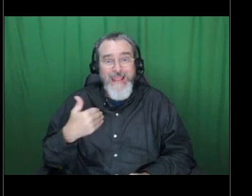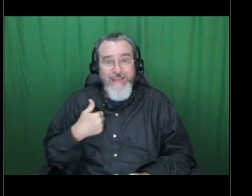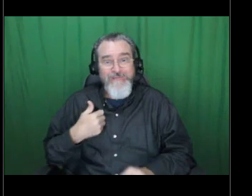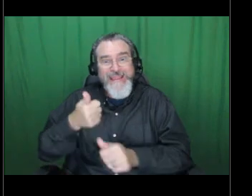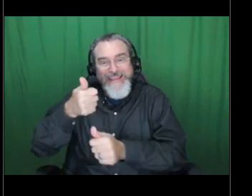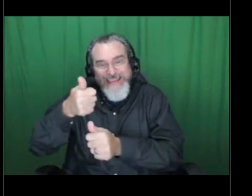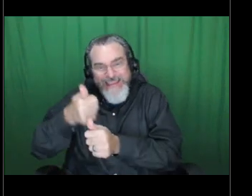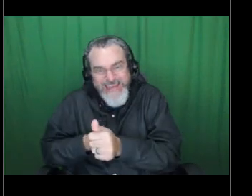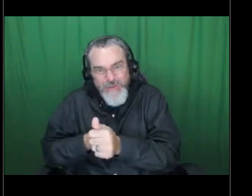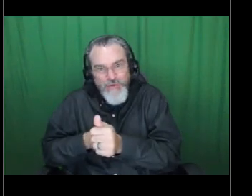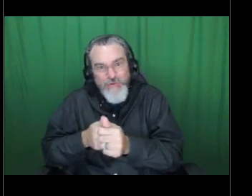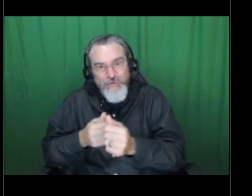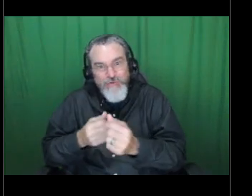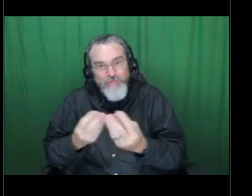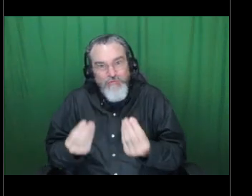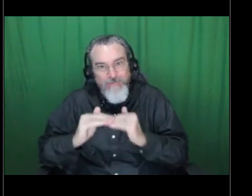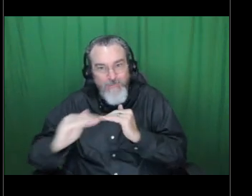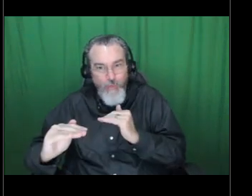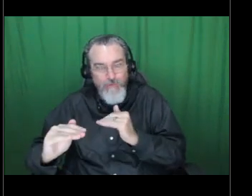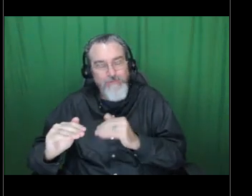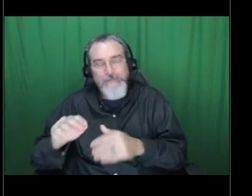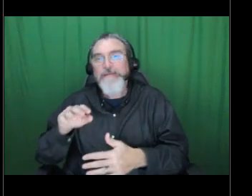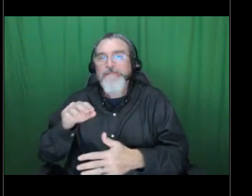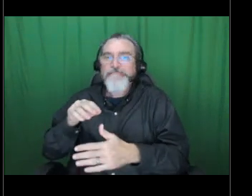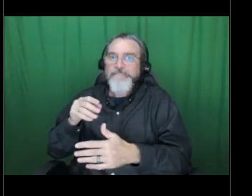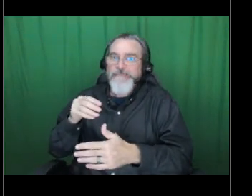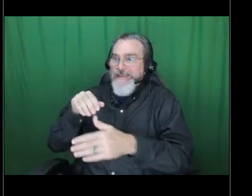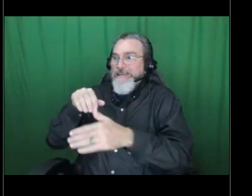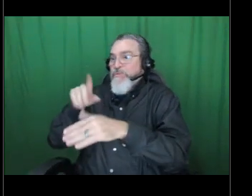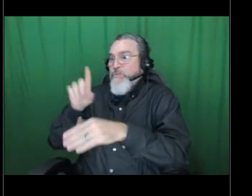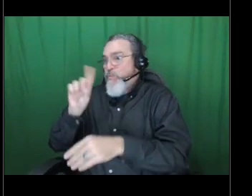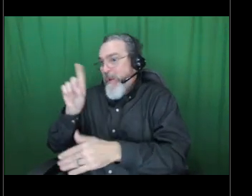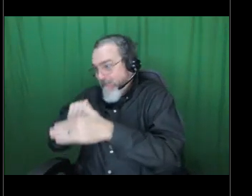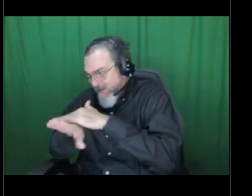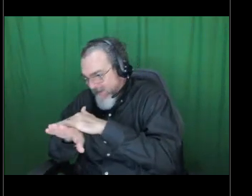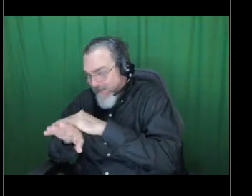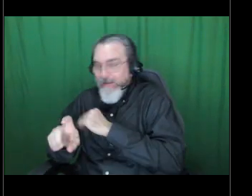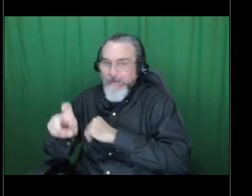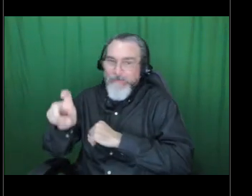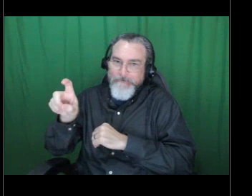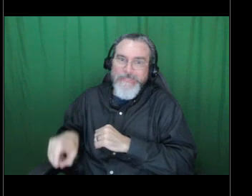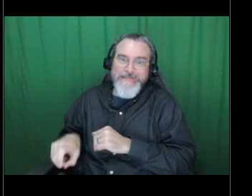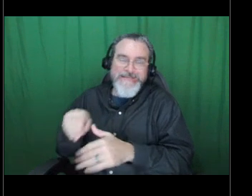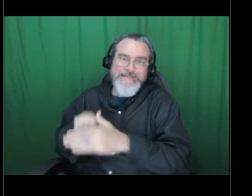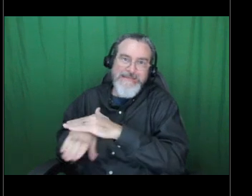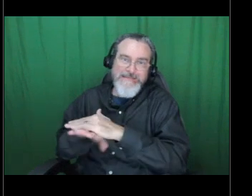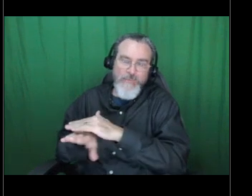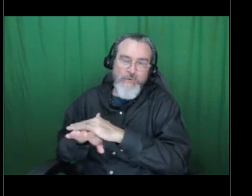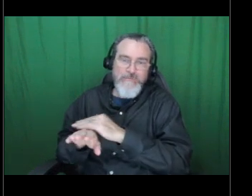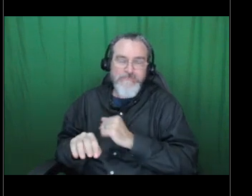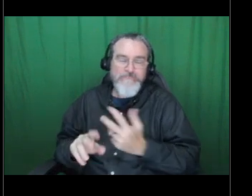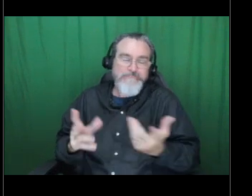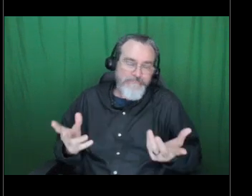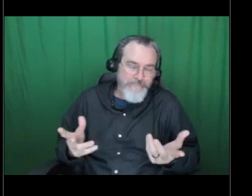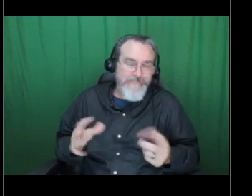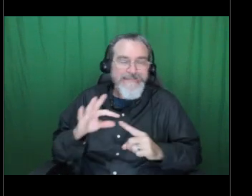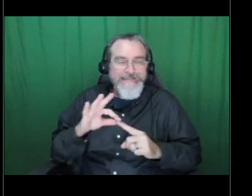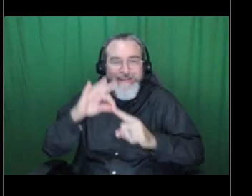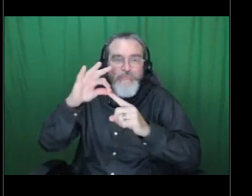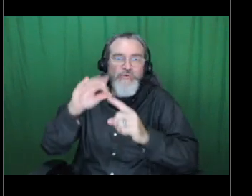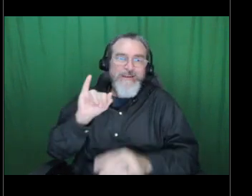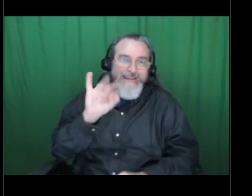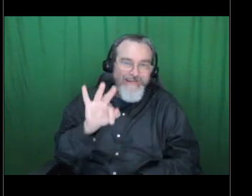ground floor must be accessible unless site conditions make it impractical. In this